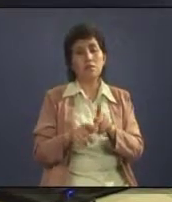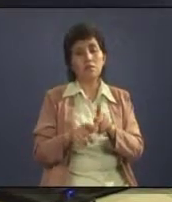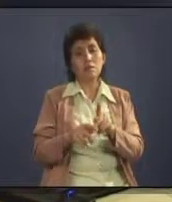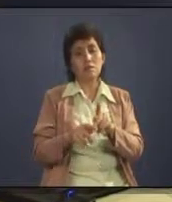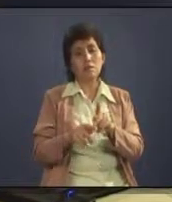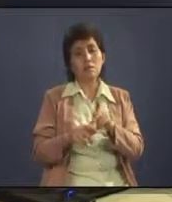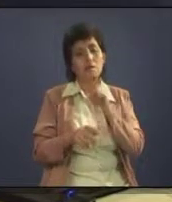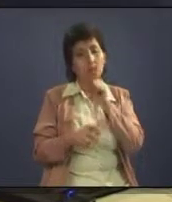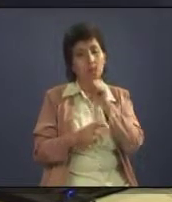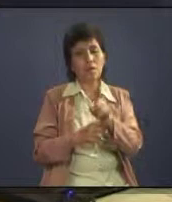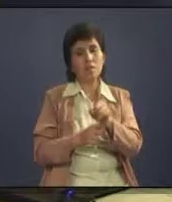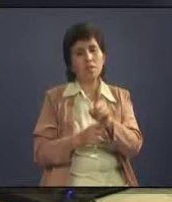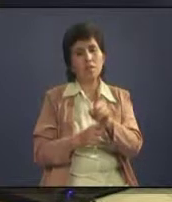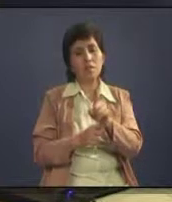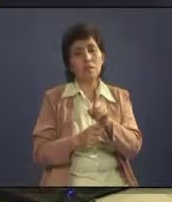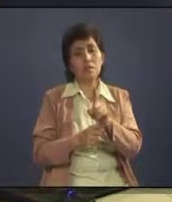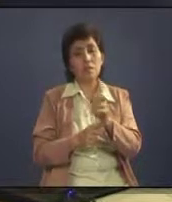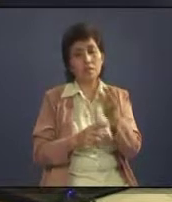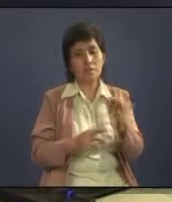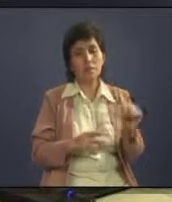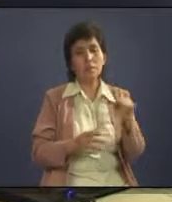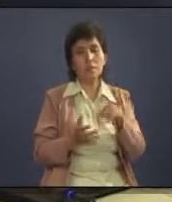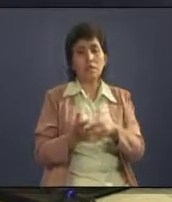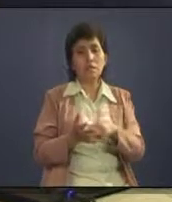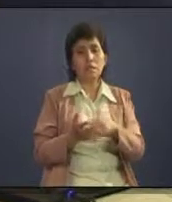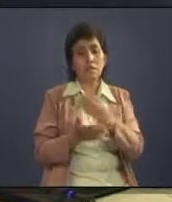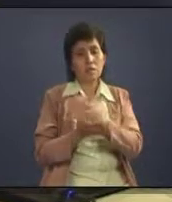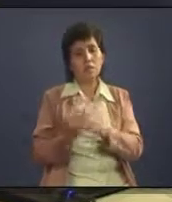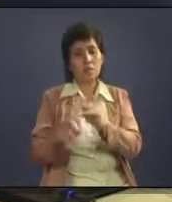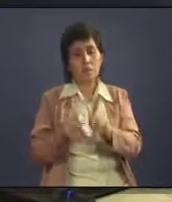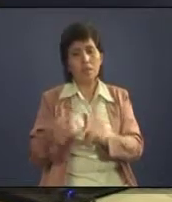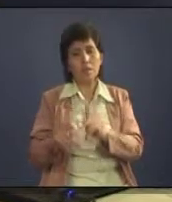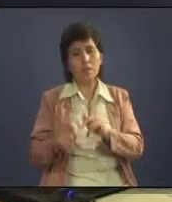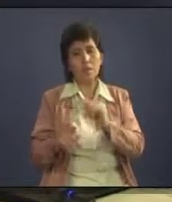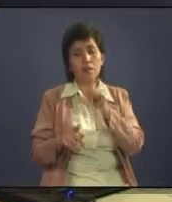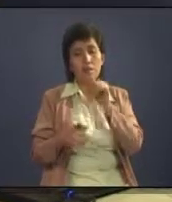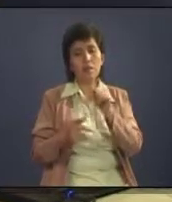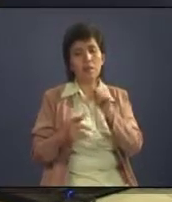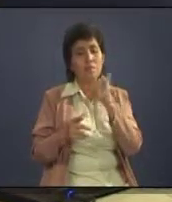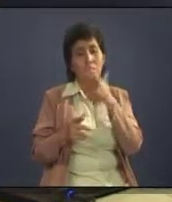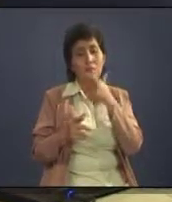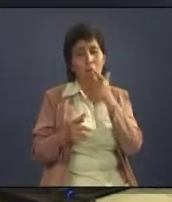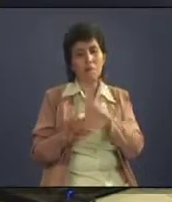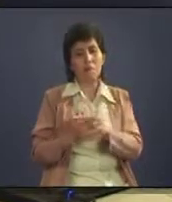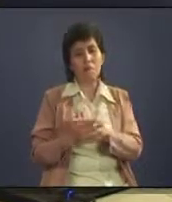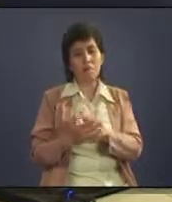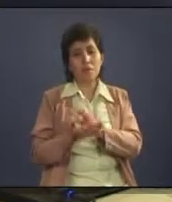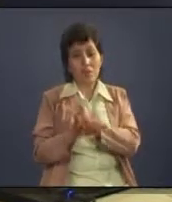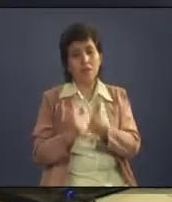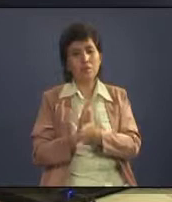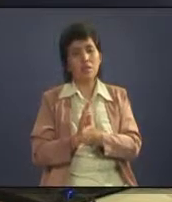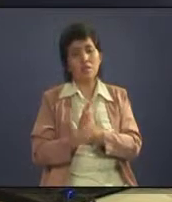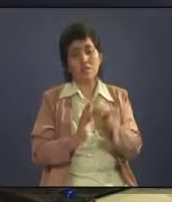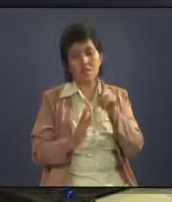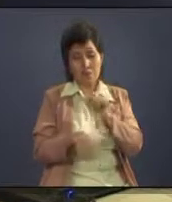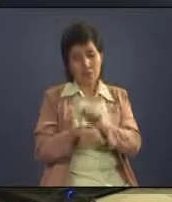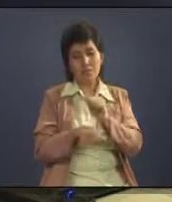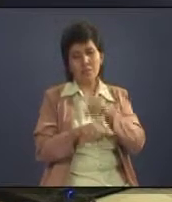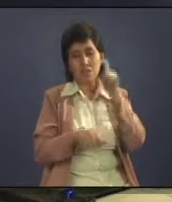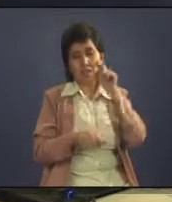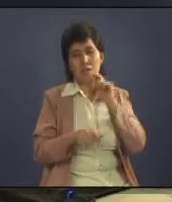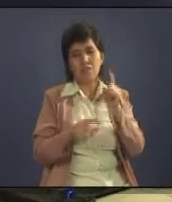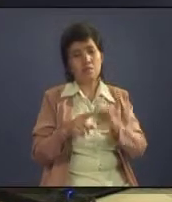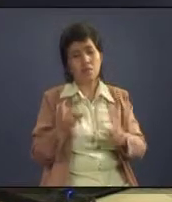considering, provided that some people would not become one as they like,